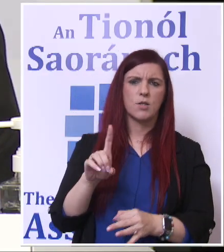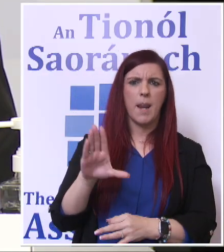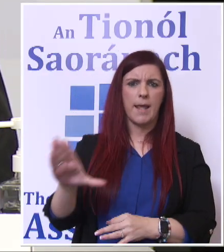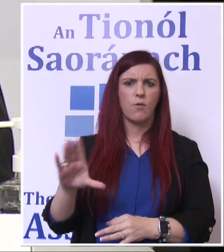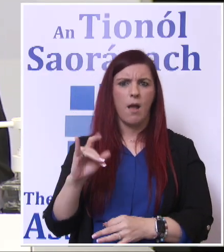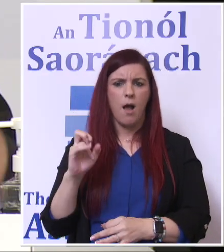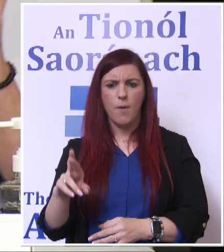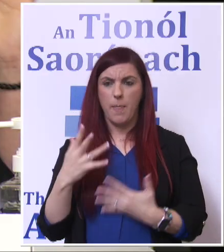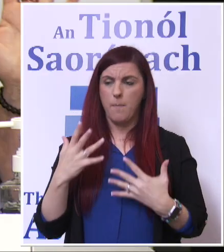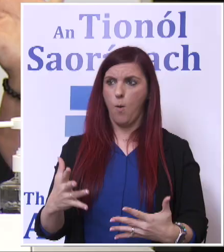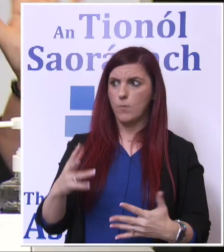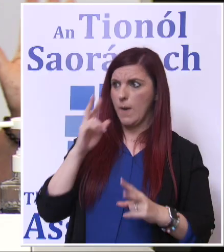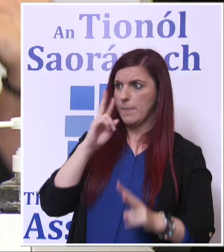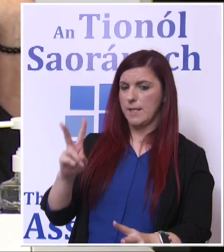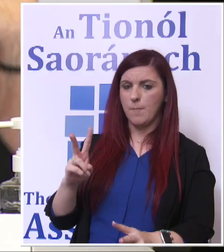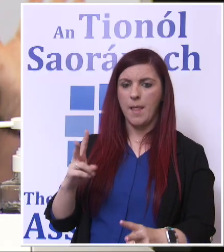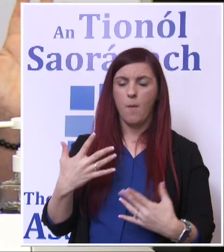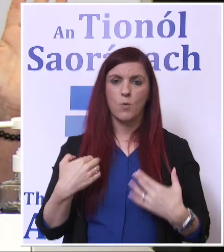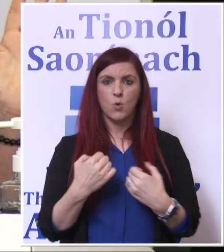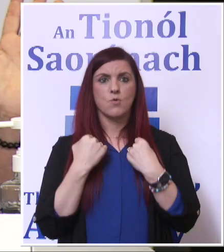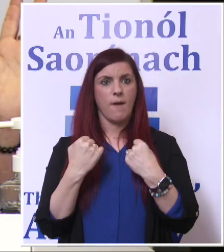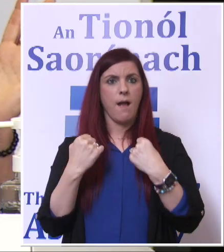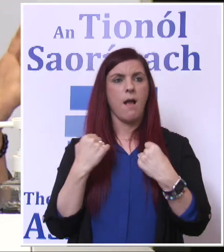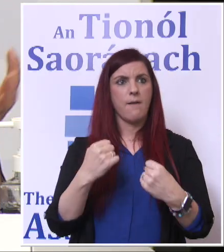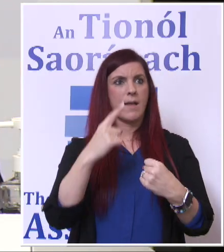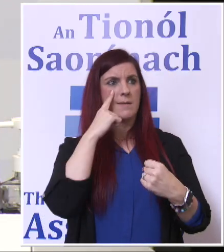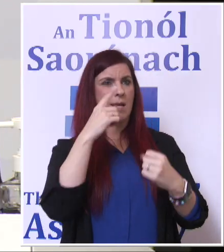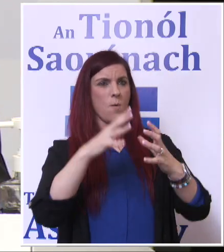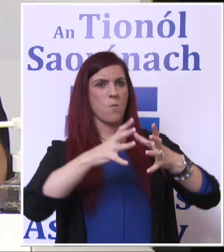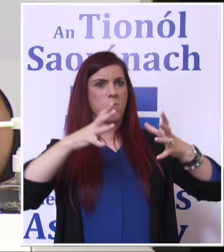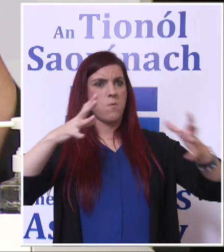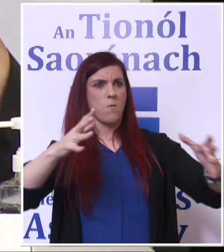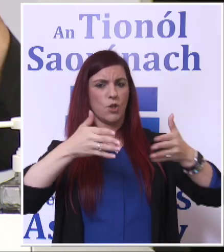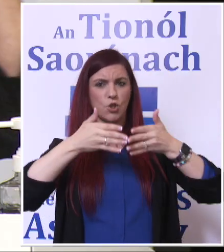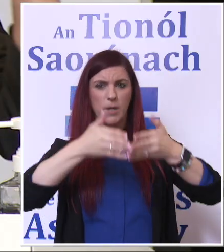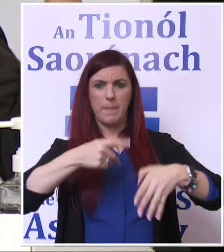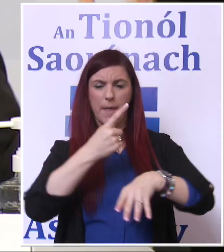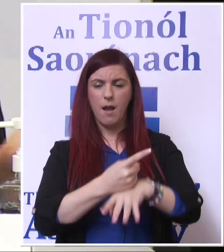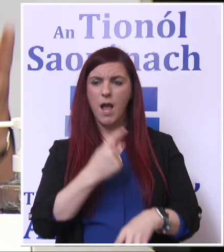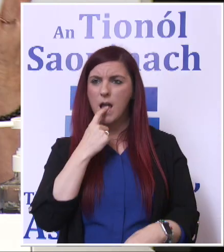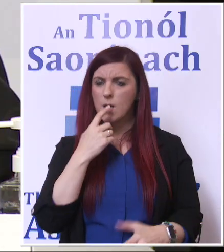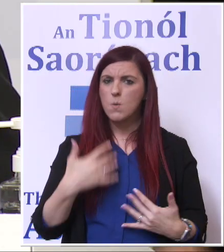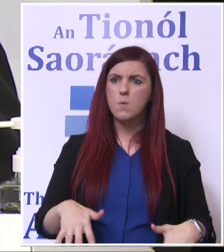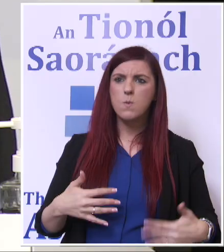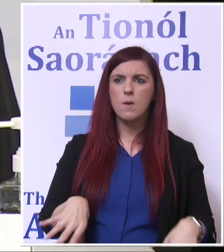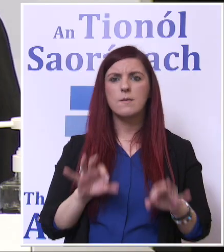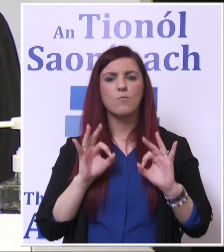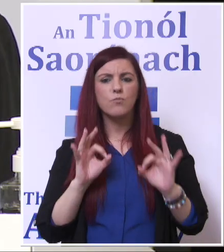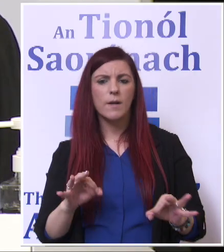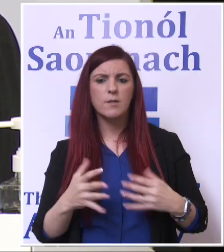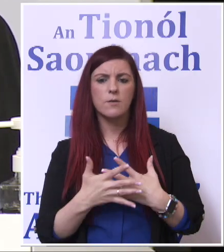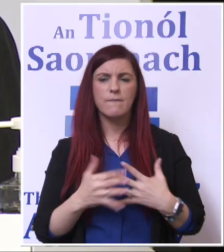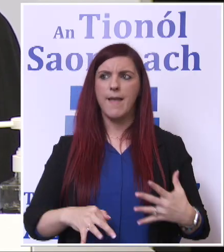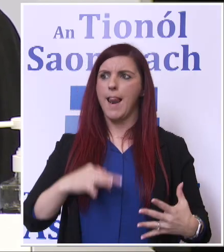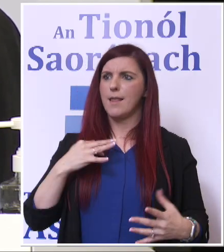moment. To me, when you drive down and see a harbour ship there, it just brings just so much